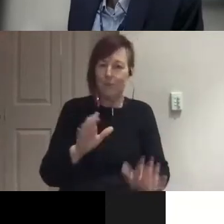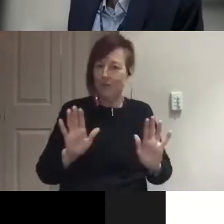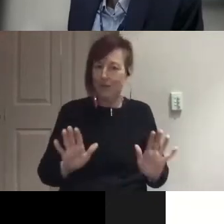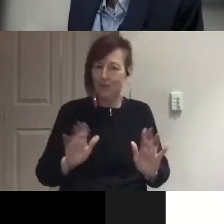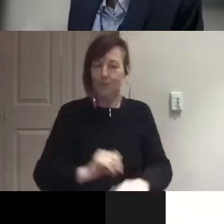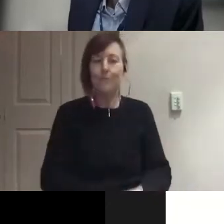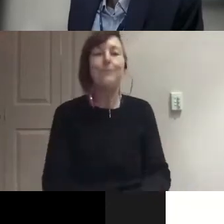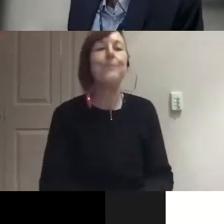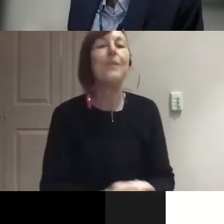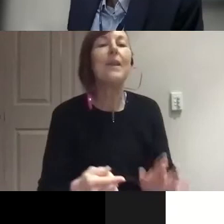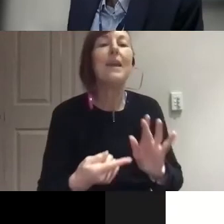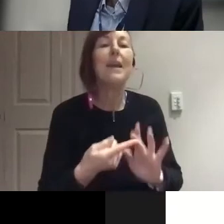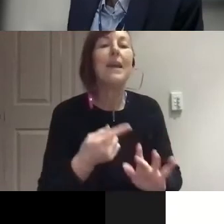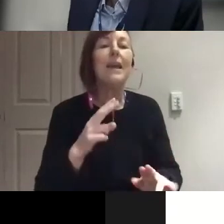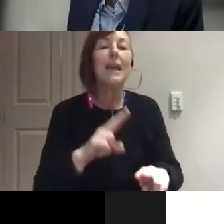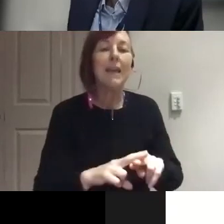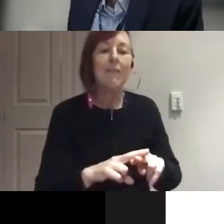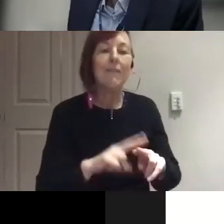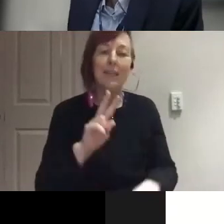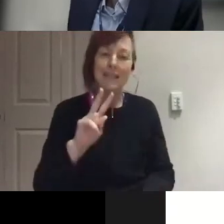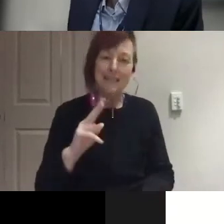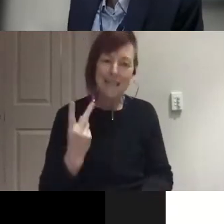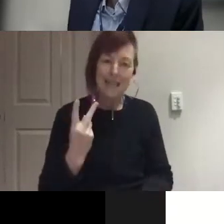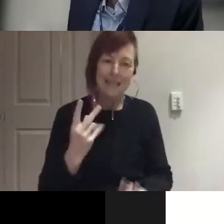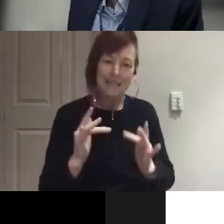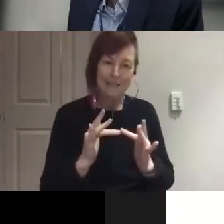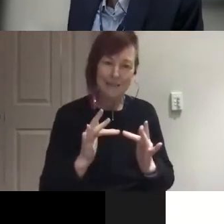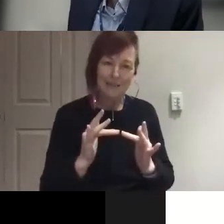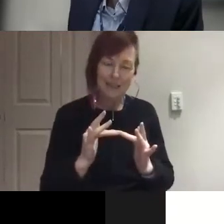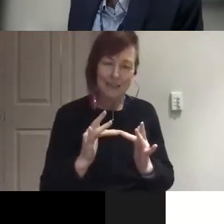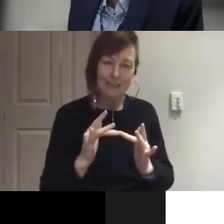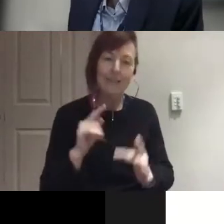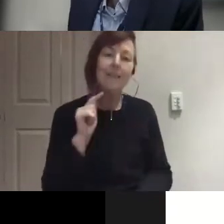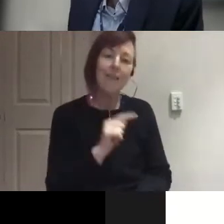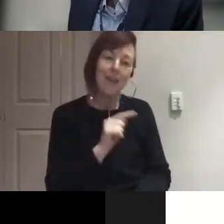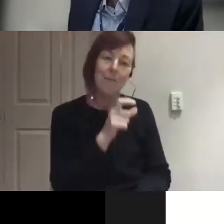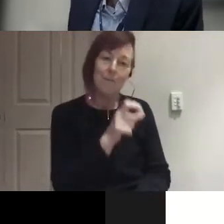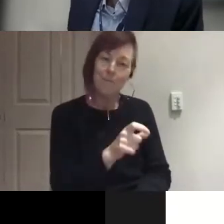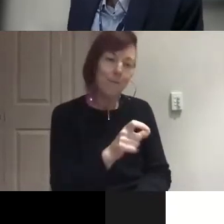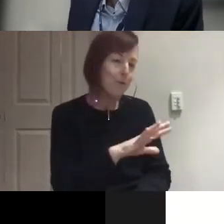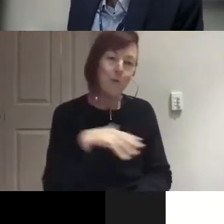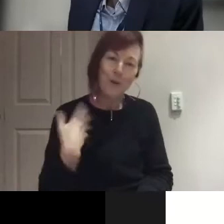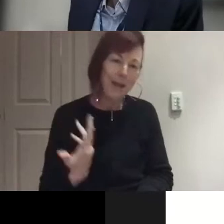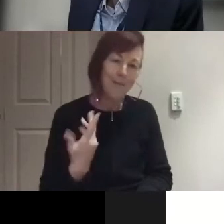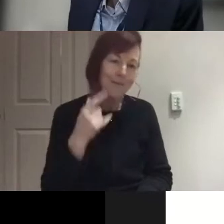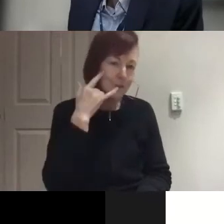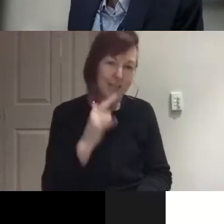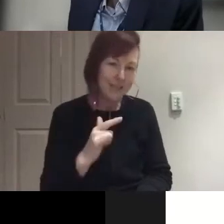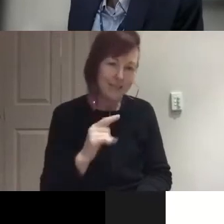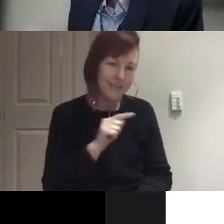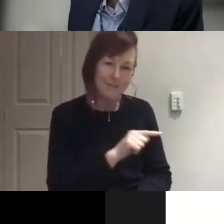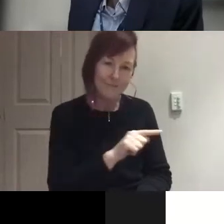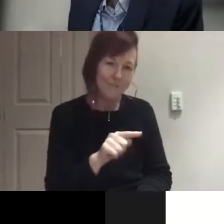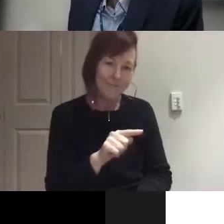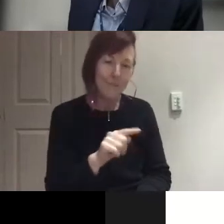You don't actually have a day 13, but you have your primary close contacts one. So that person, you don't have to yourself get